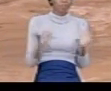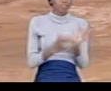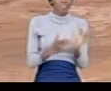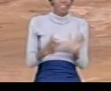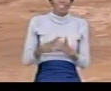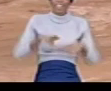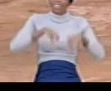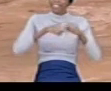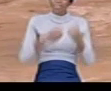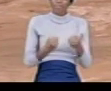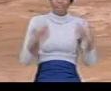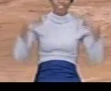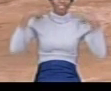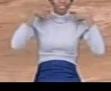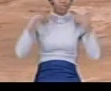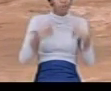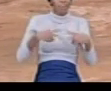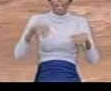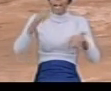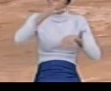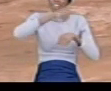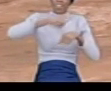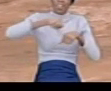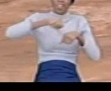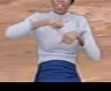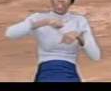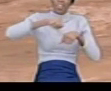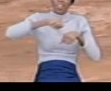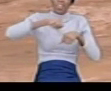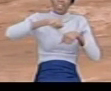Anointing, Jesus breaks the yoke.